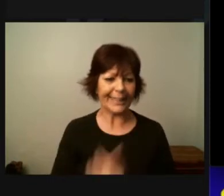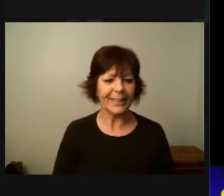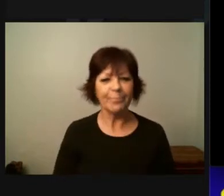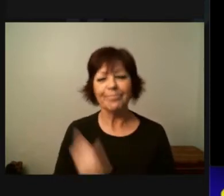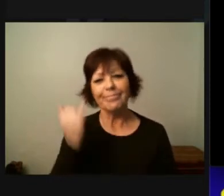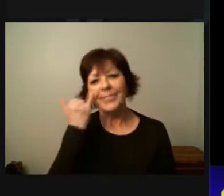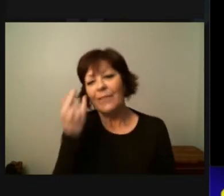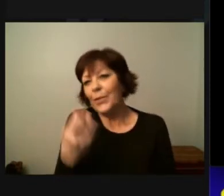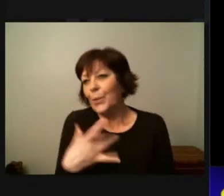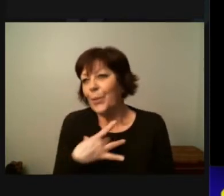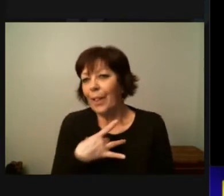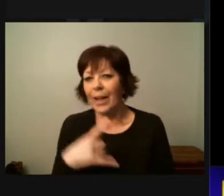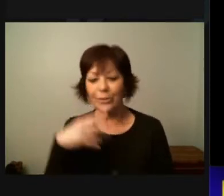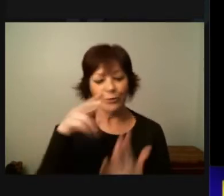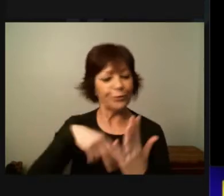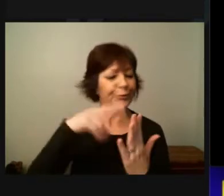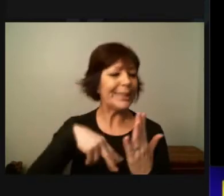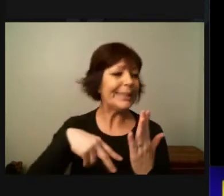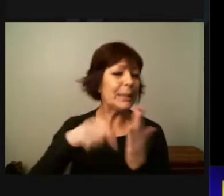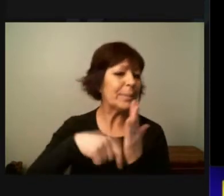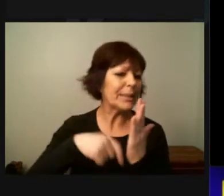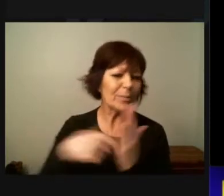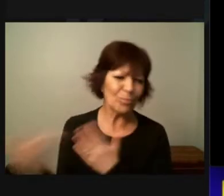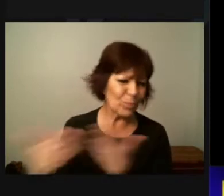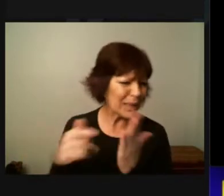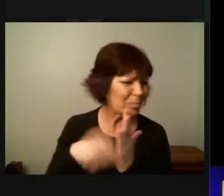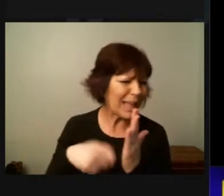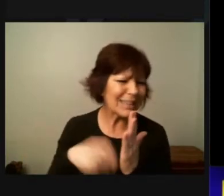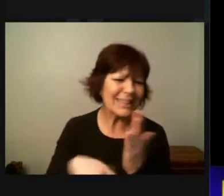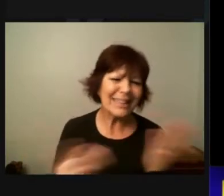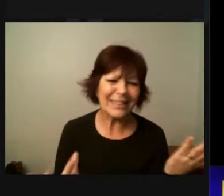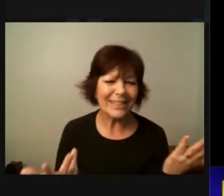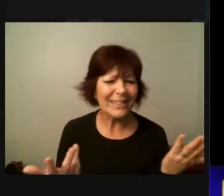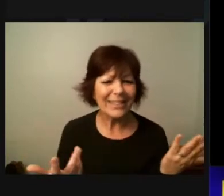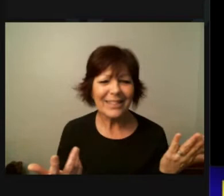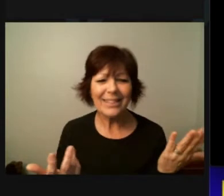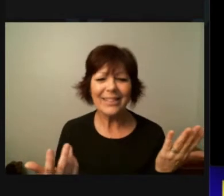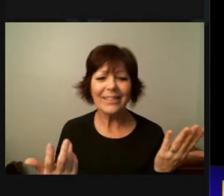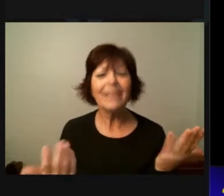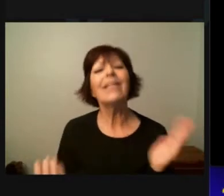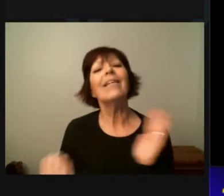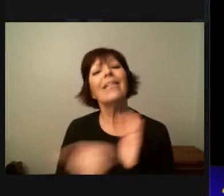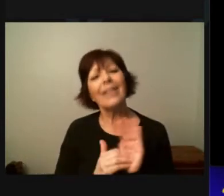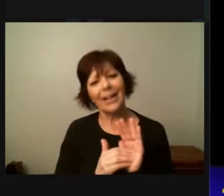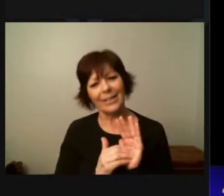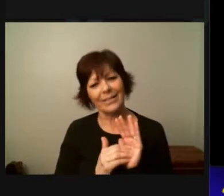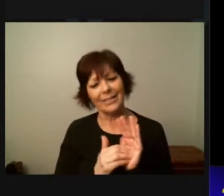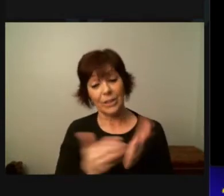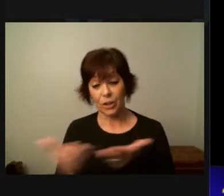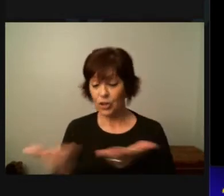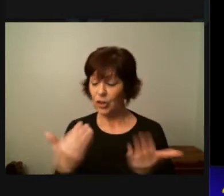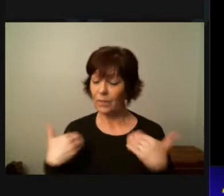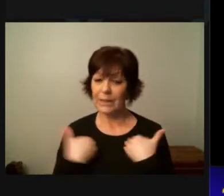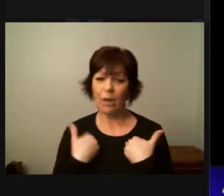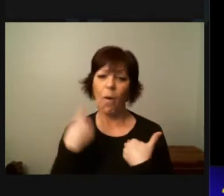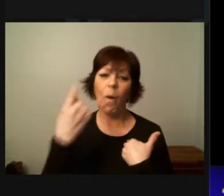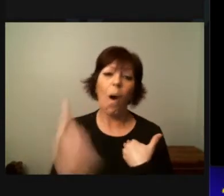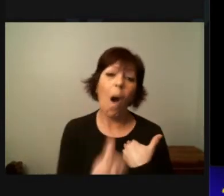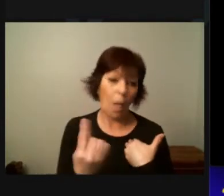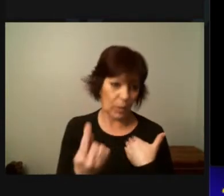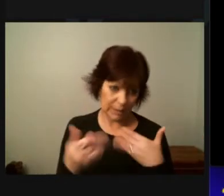to read magazines, bring a magazine. Again, service animals are always